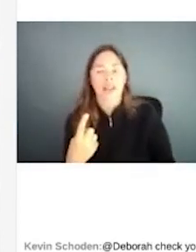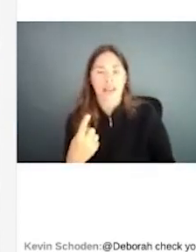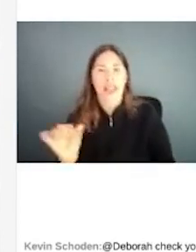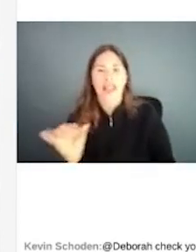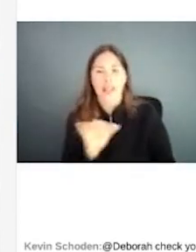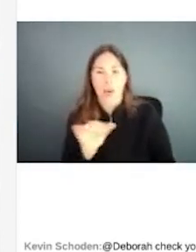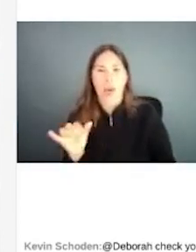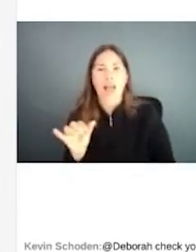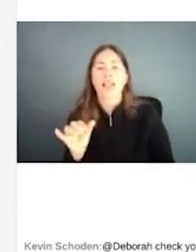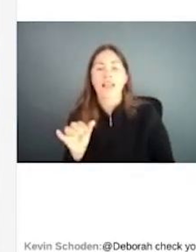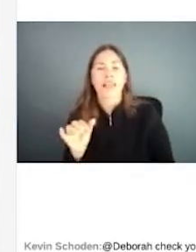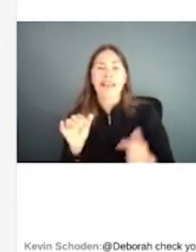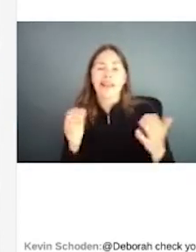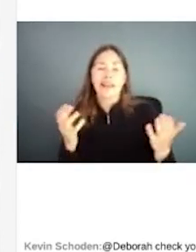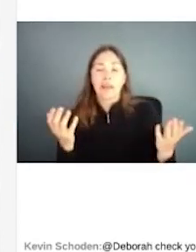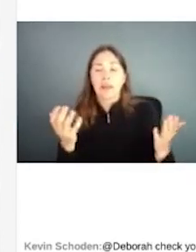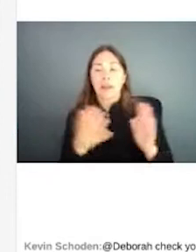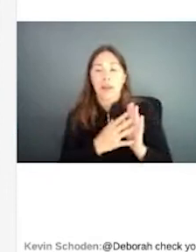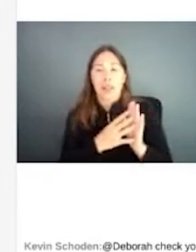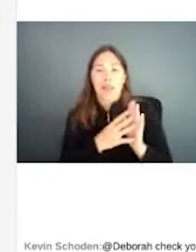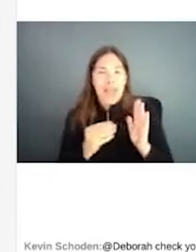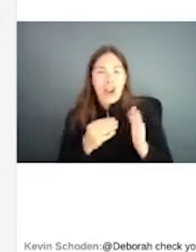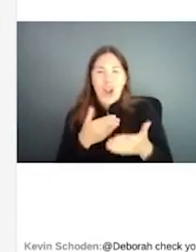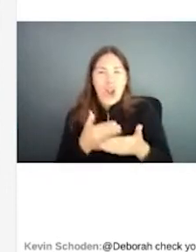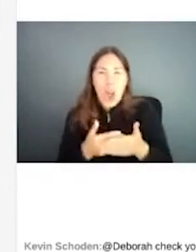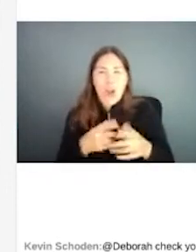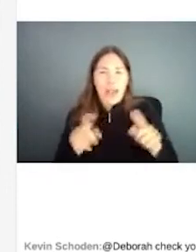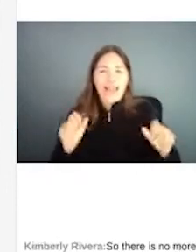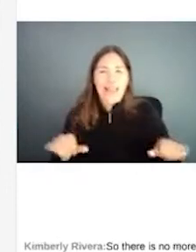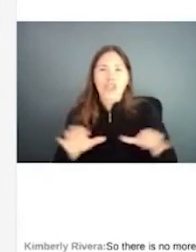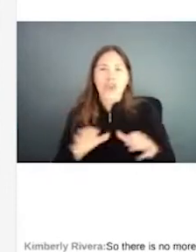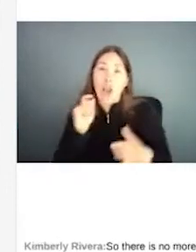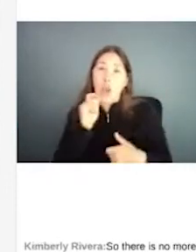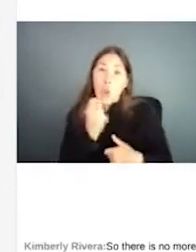It doesn't mirror closely, but you can do a lot of really cool stuff in there.